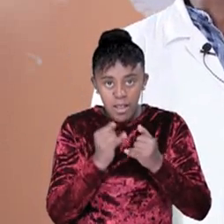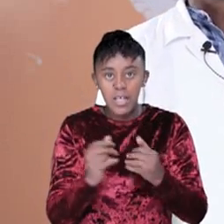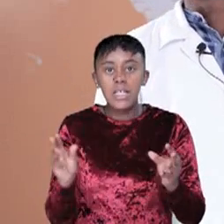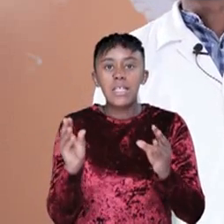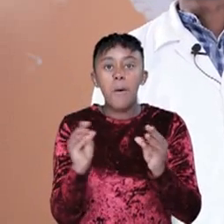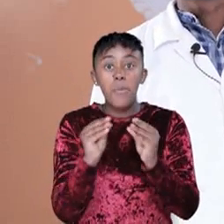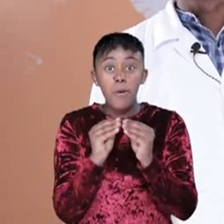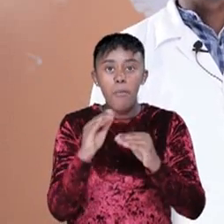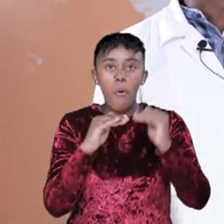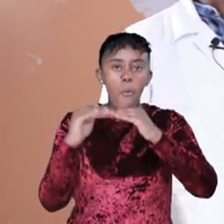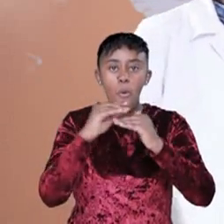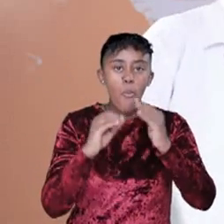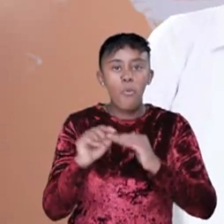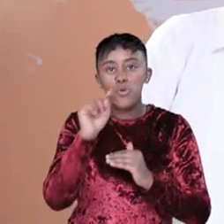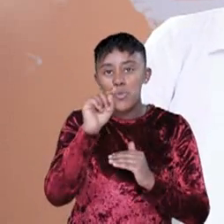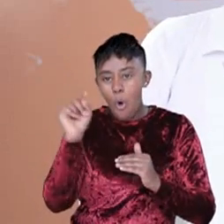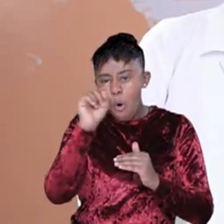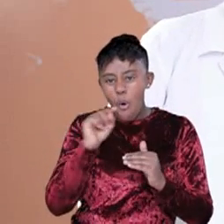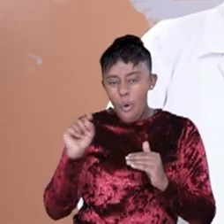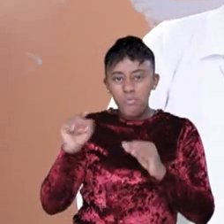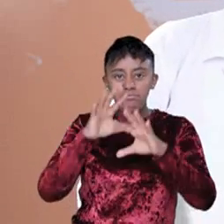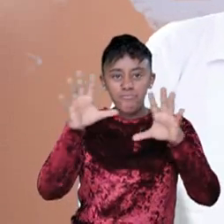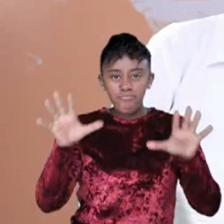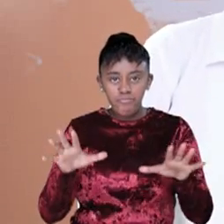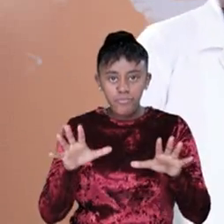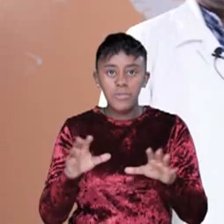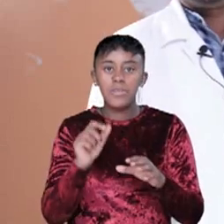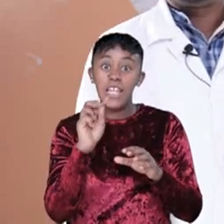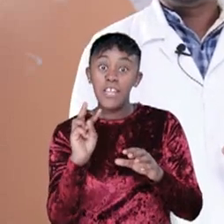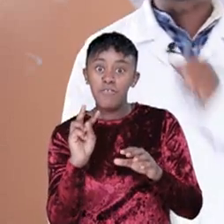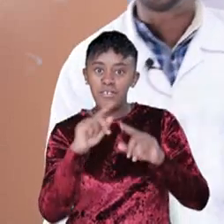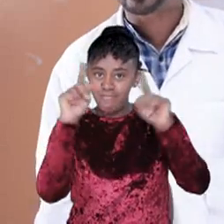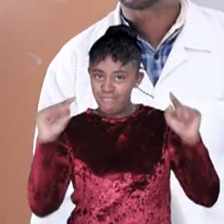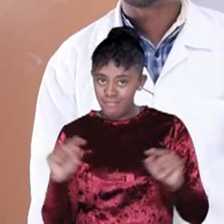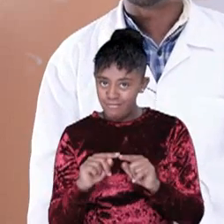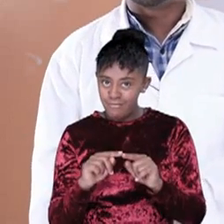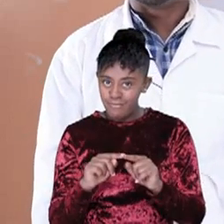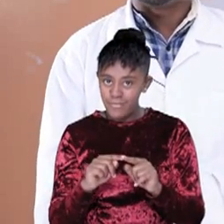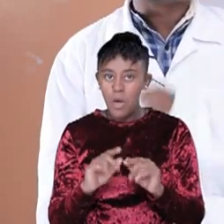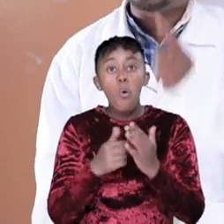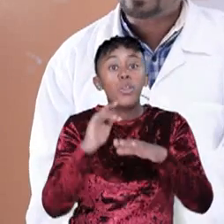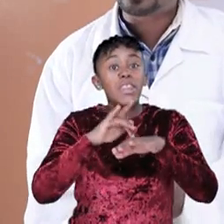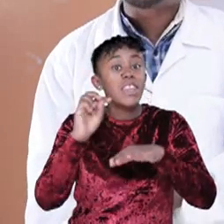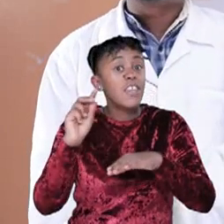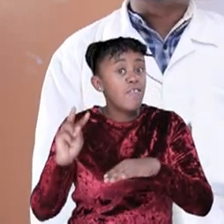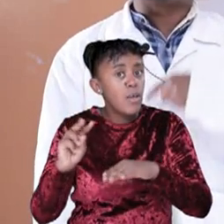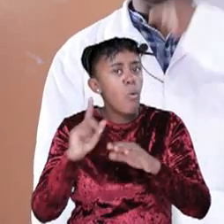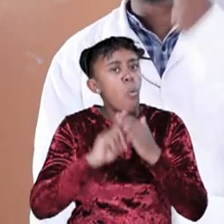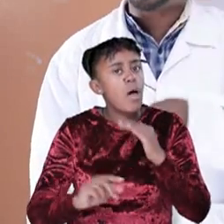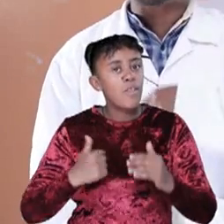the beam of electron is, or the spot is formed on the fluorescent screen. Student, on